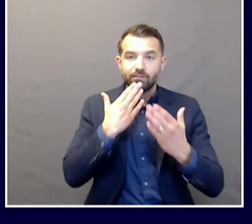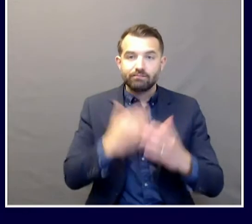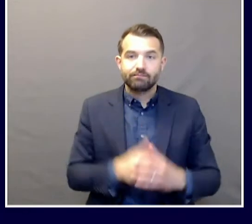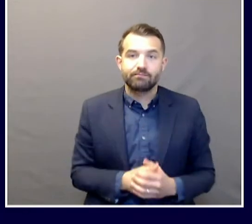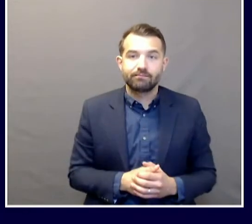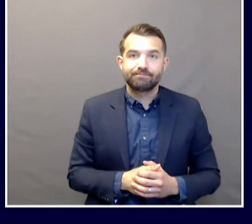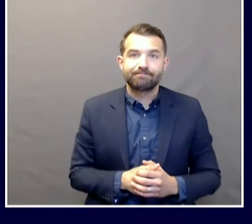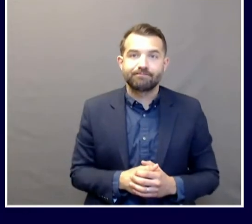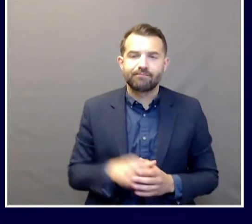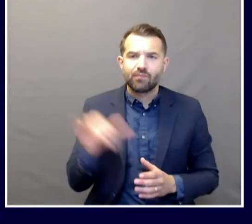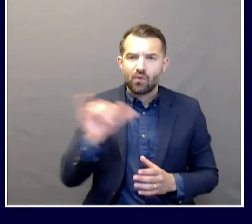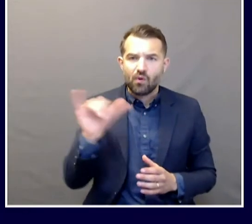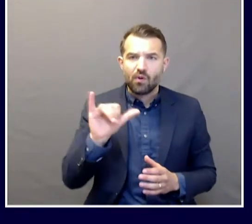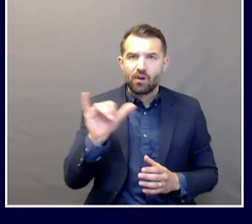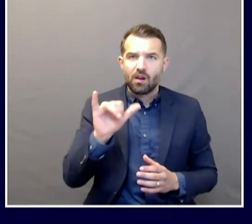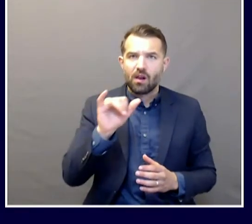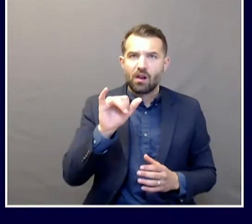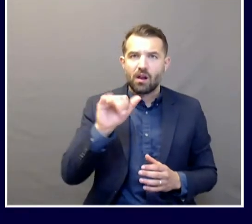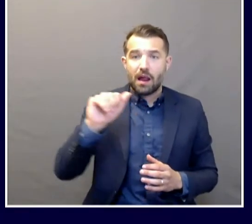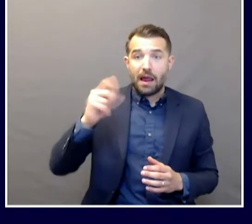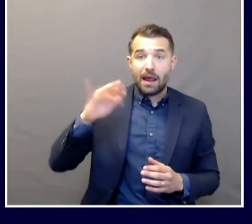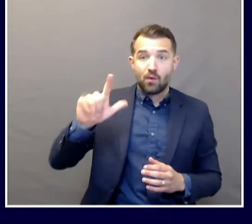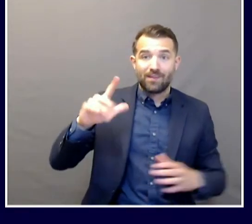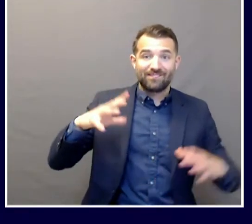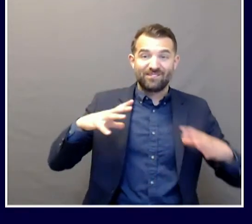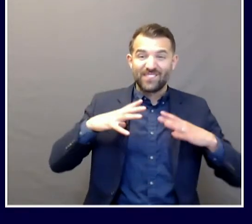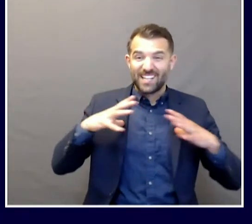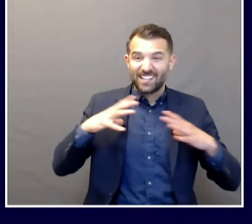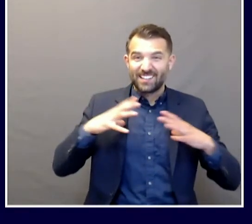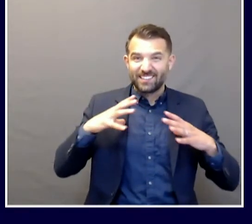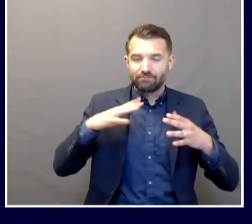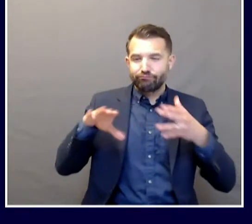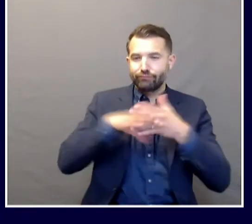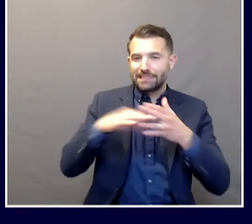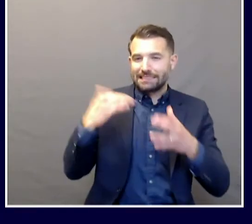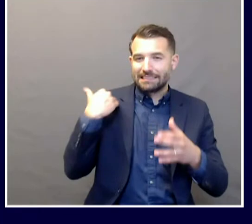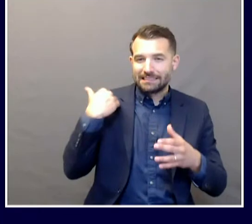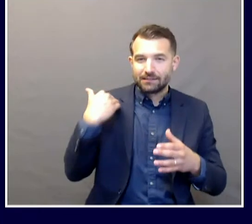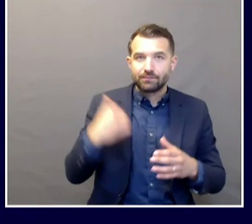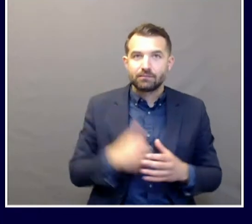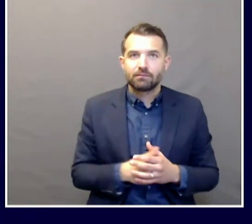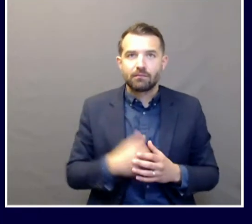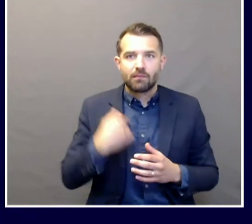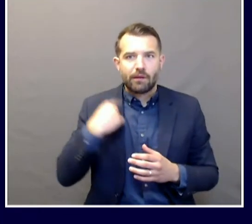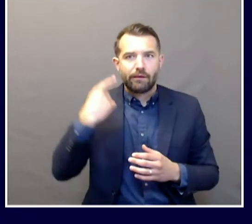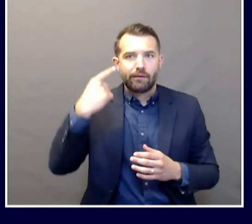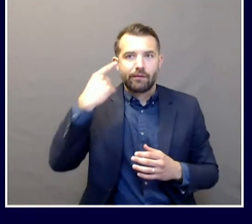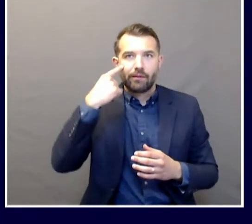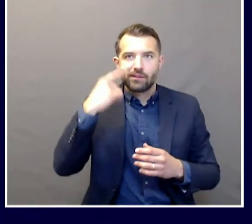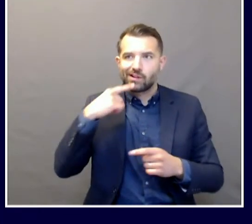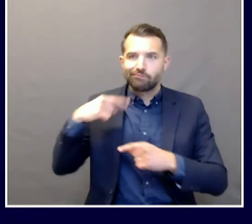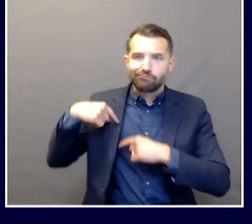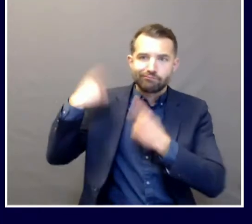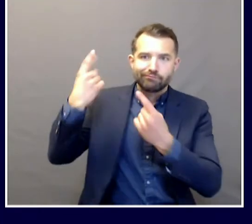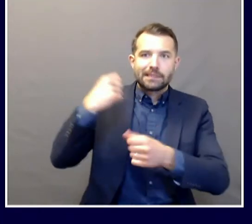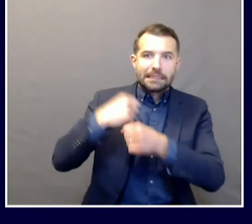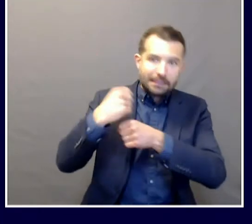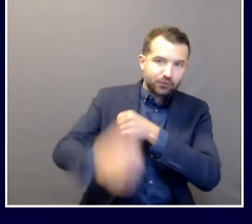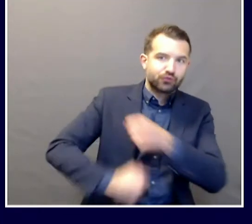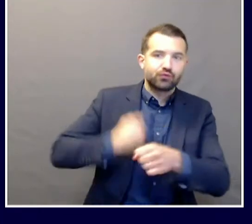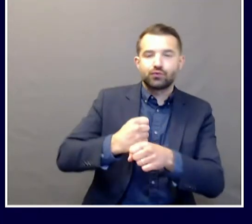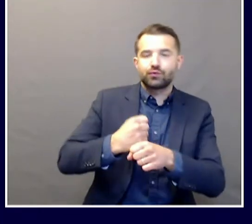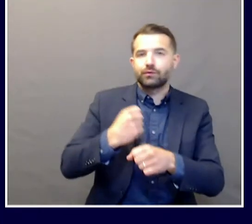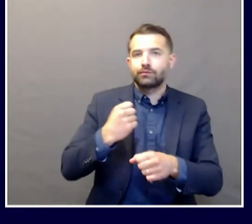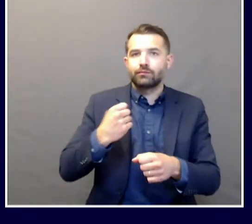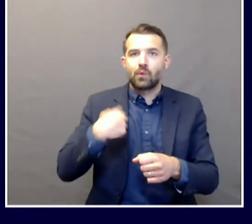throughout the pandemic, we have seen patterns of case spikes after school vacations or major holidays.